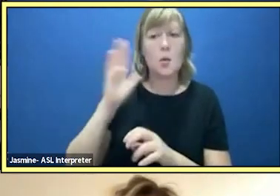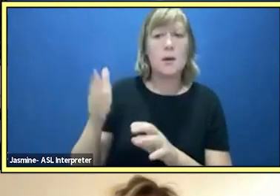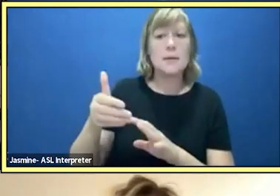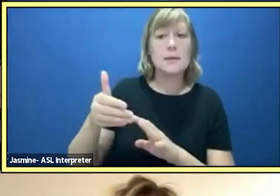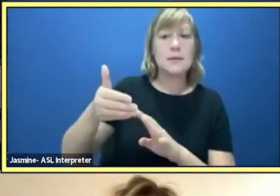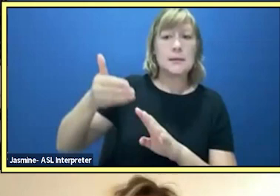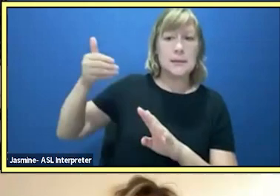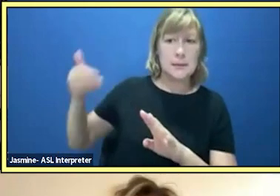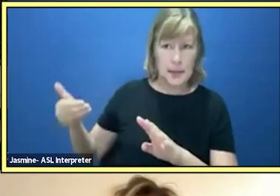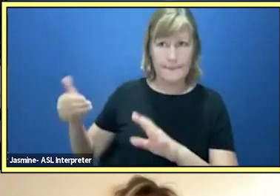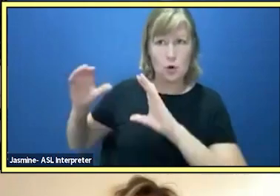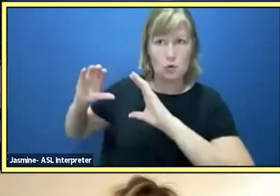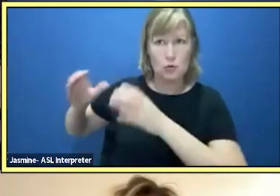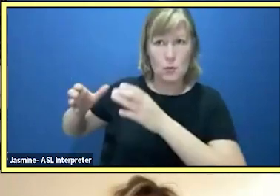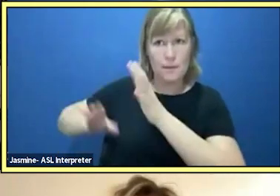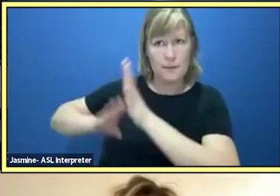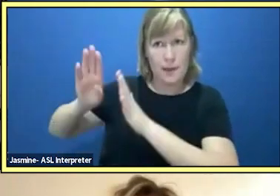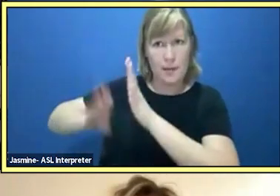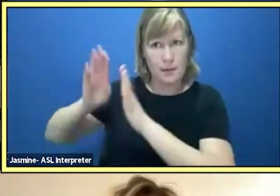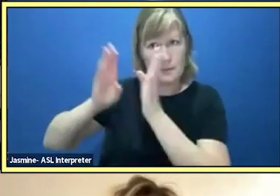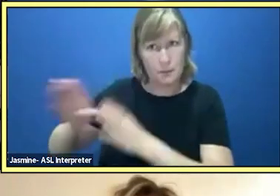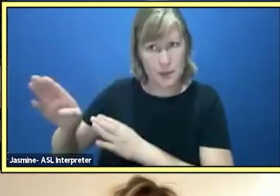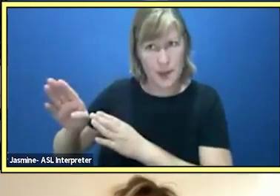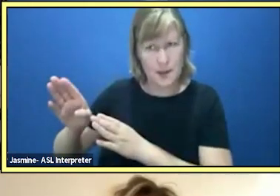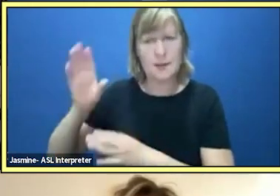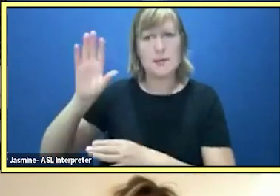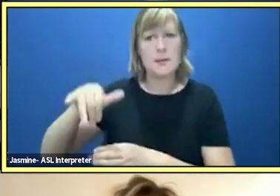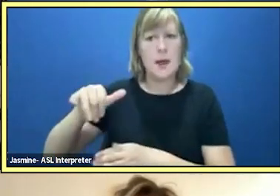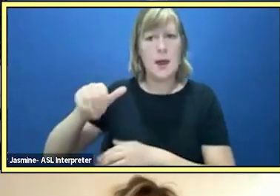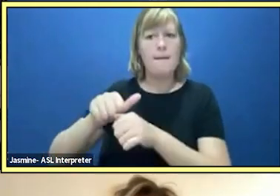plan. So that's where there's no conflict. So